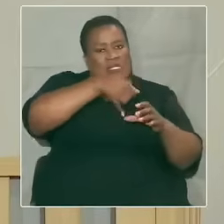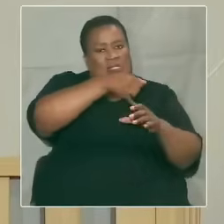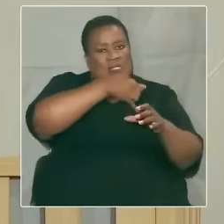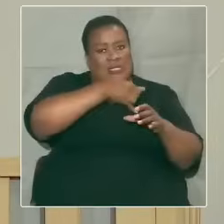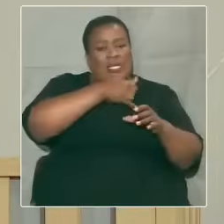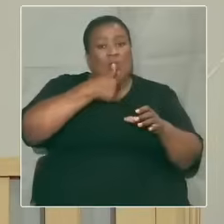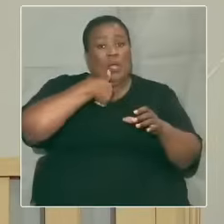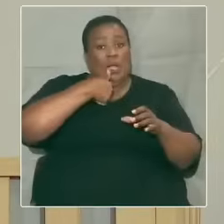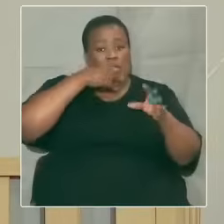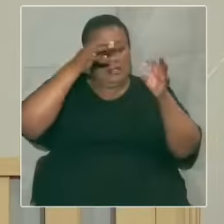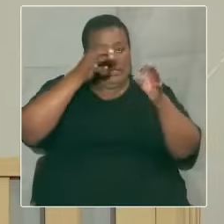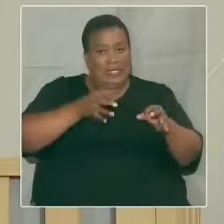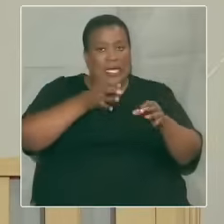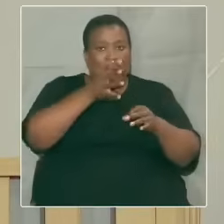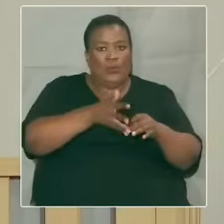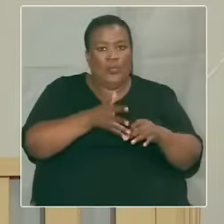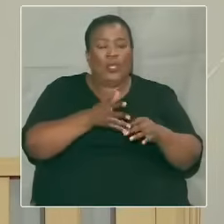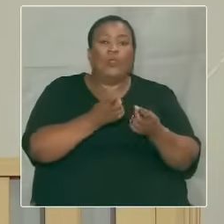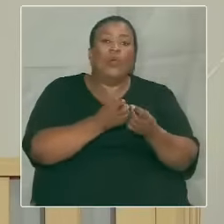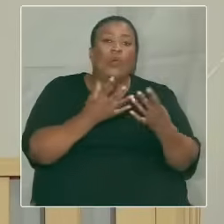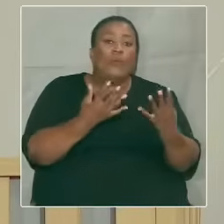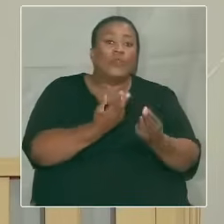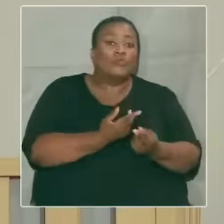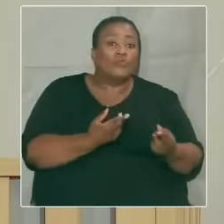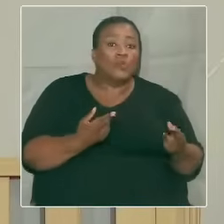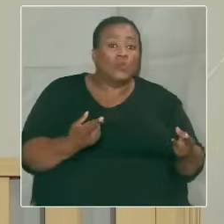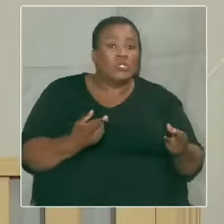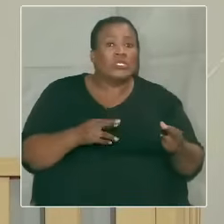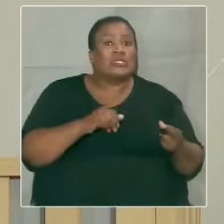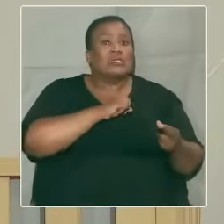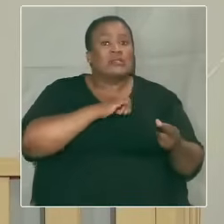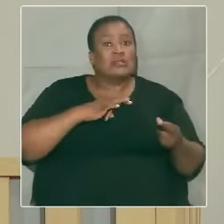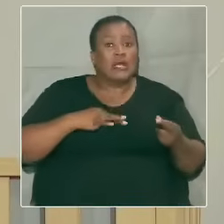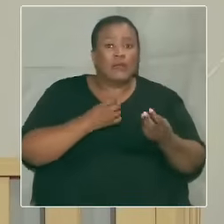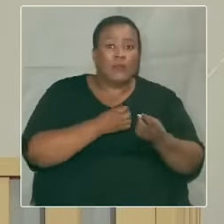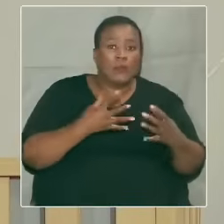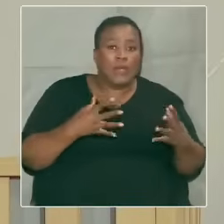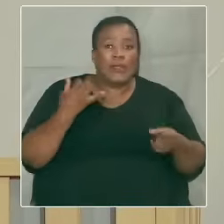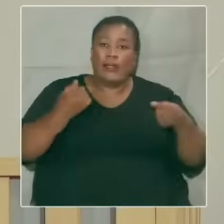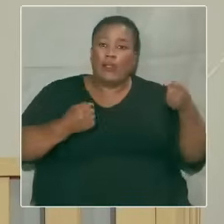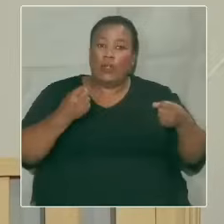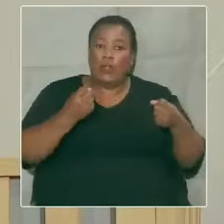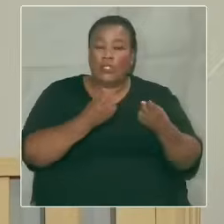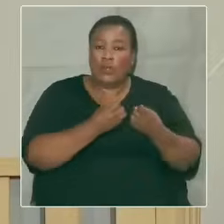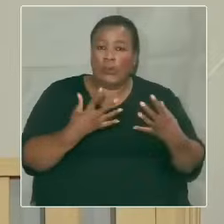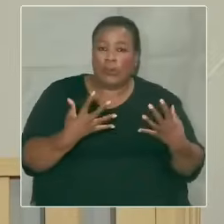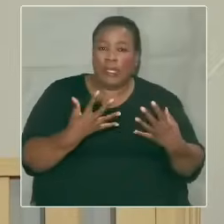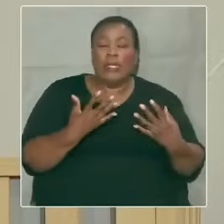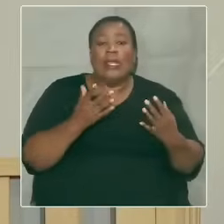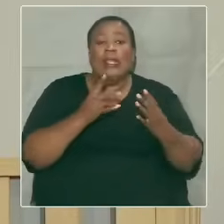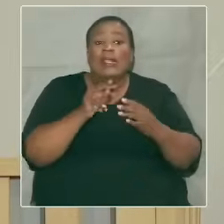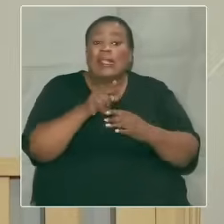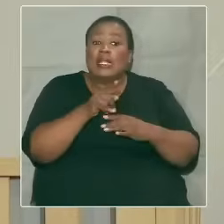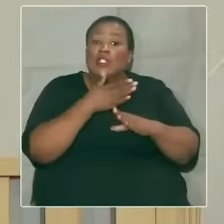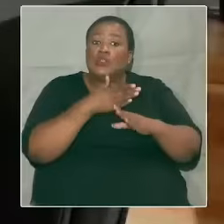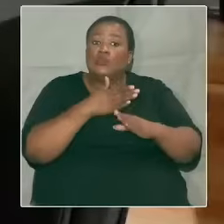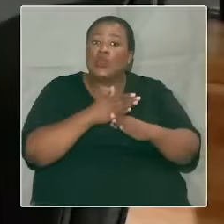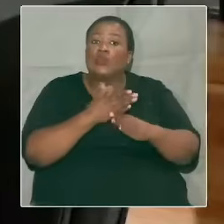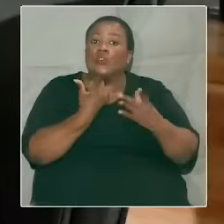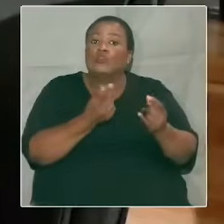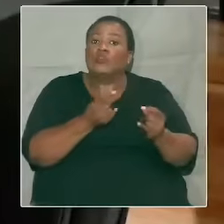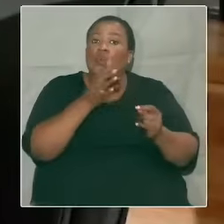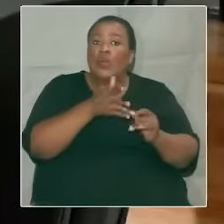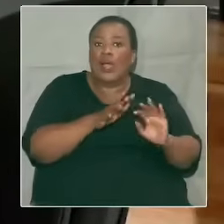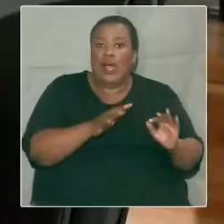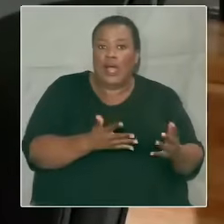decide how many resources in terms of personnel, vehicles, and how are we going to do this job. I don't